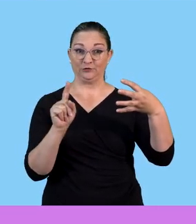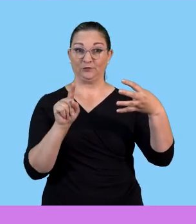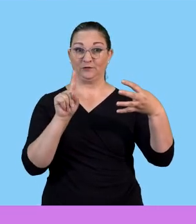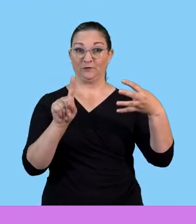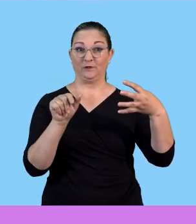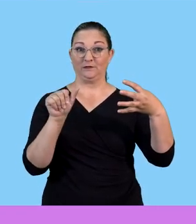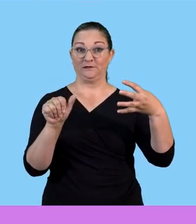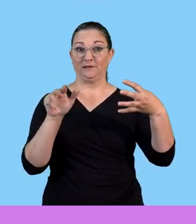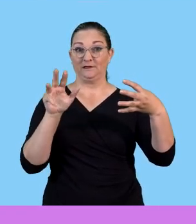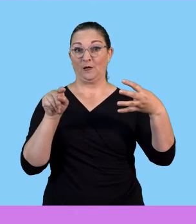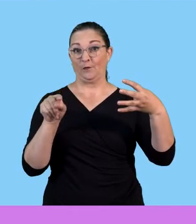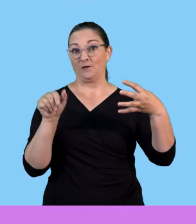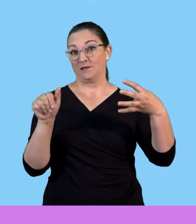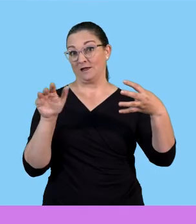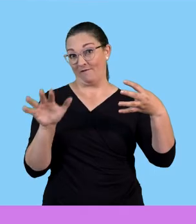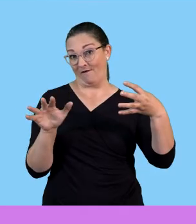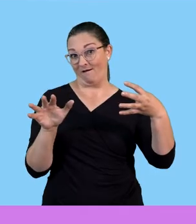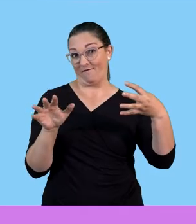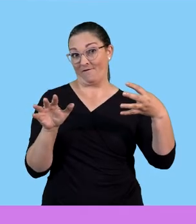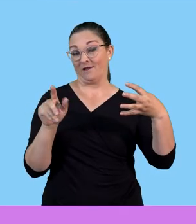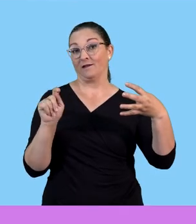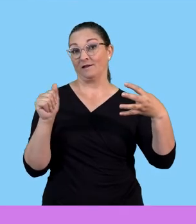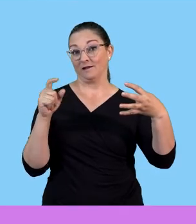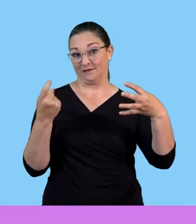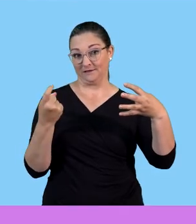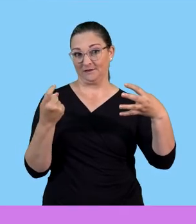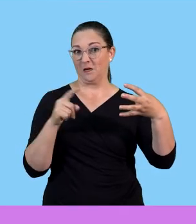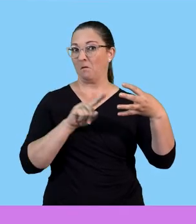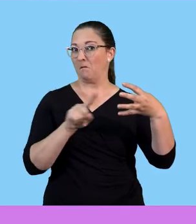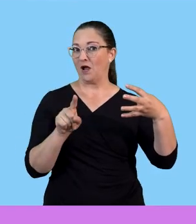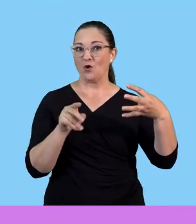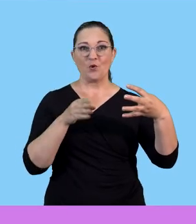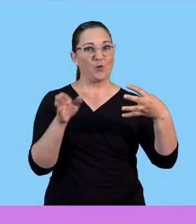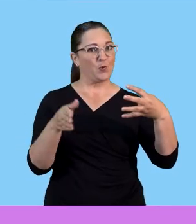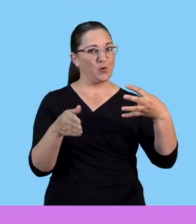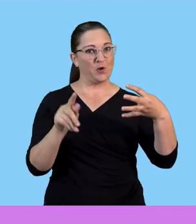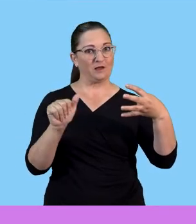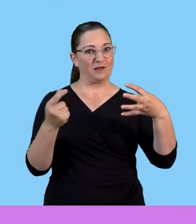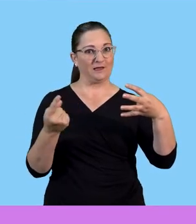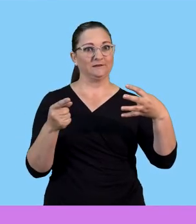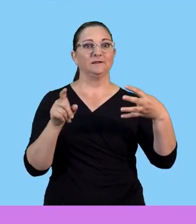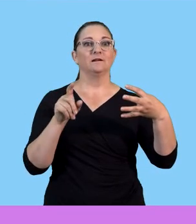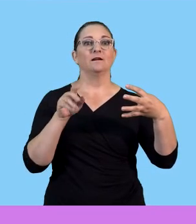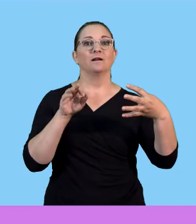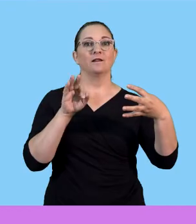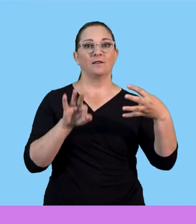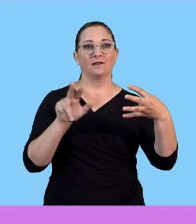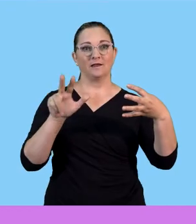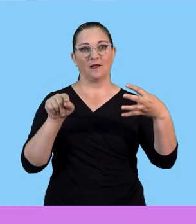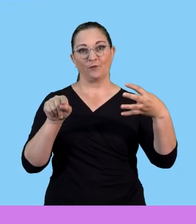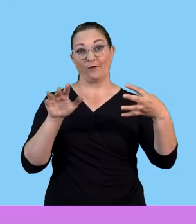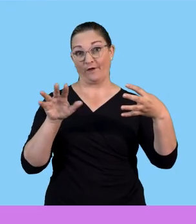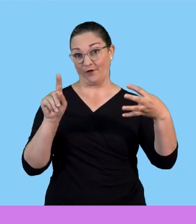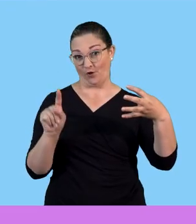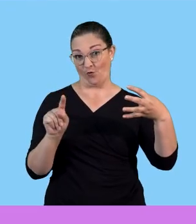VAT is 169 Rand 65, and the 0 rated items is 38 Rand